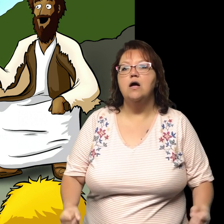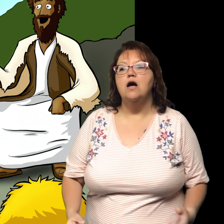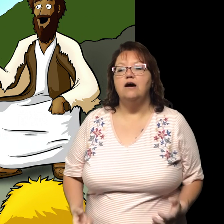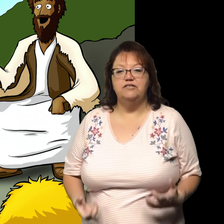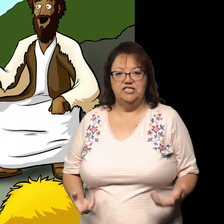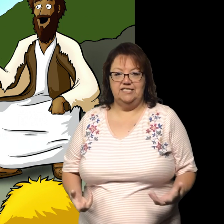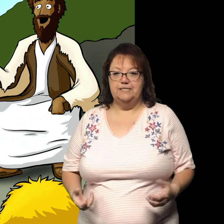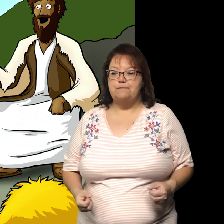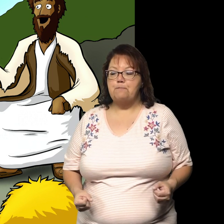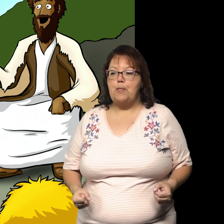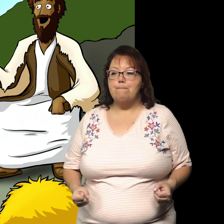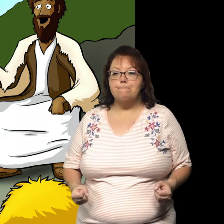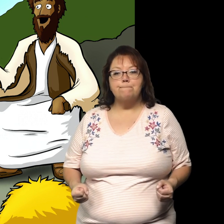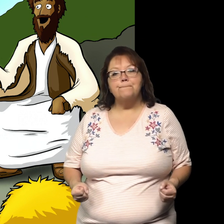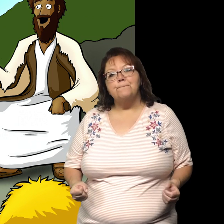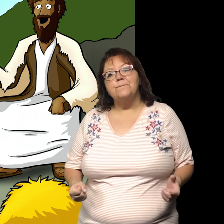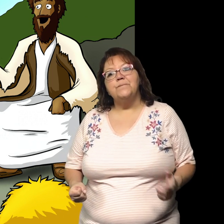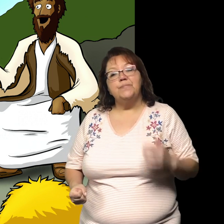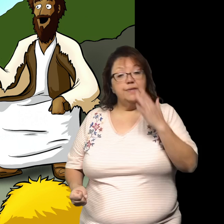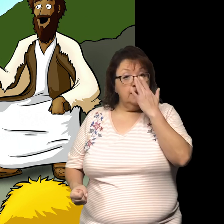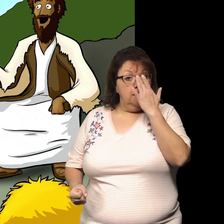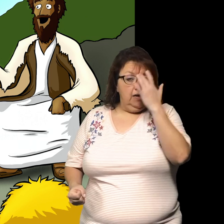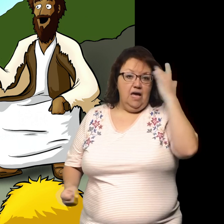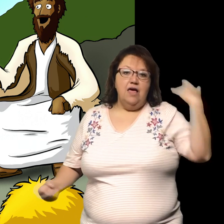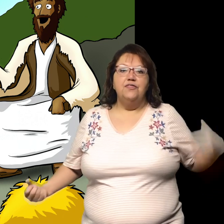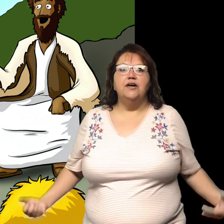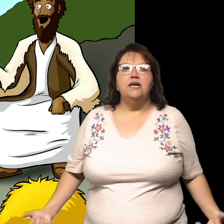more of Jesus.